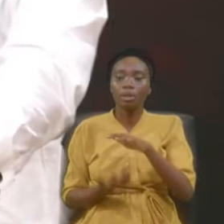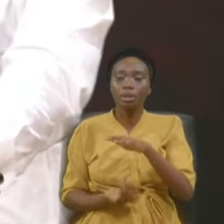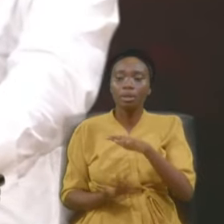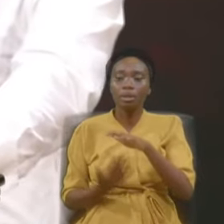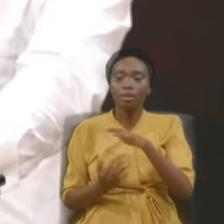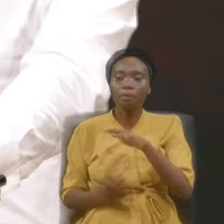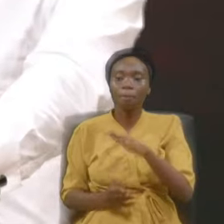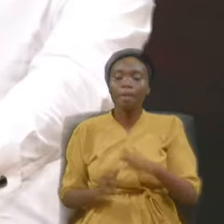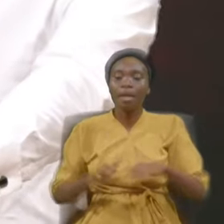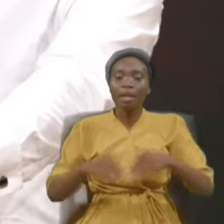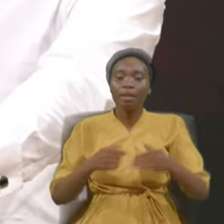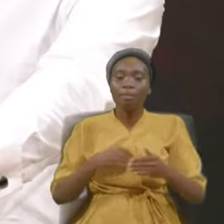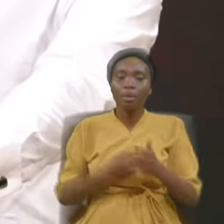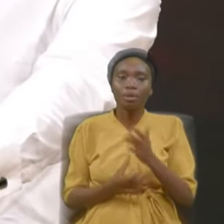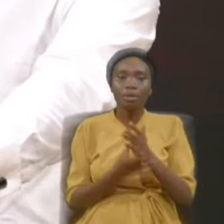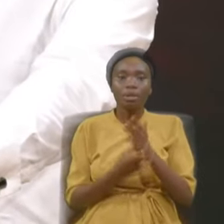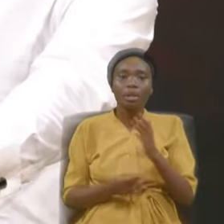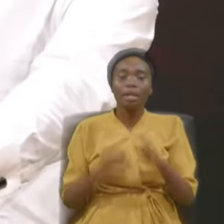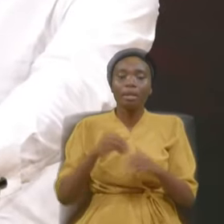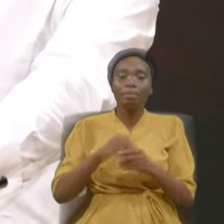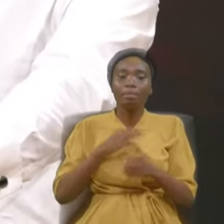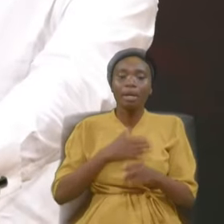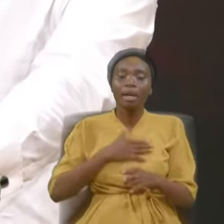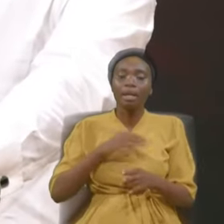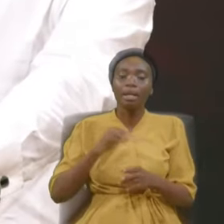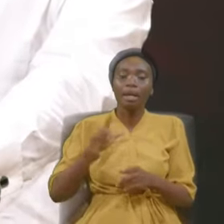Keep me burning.